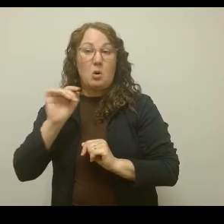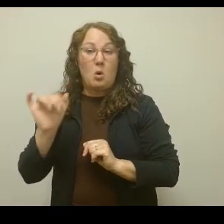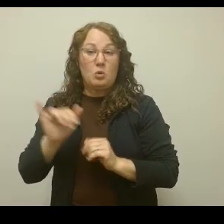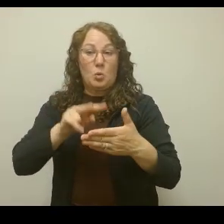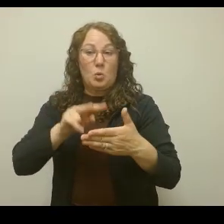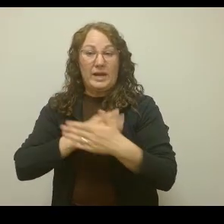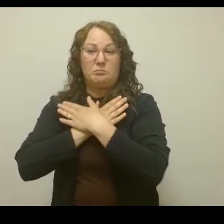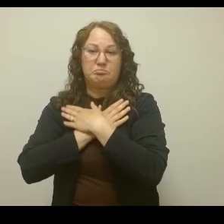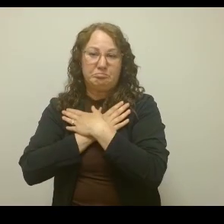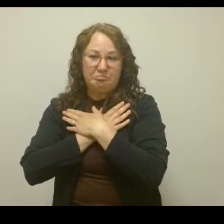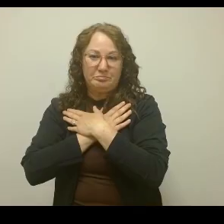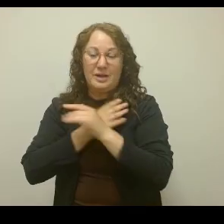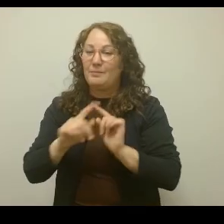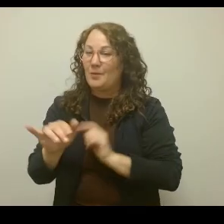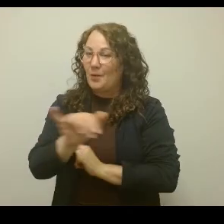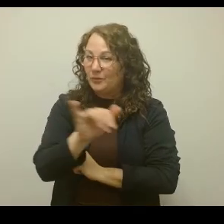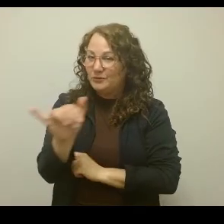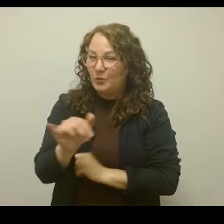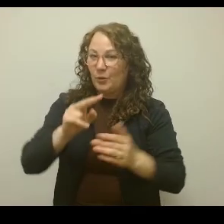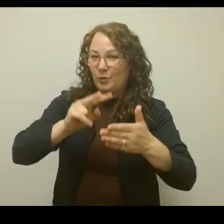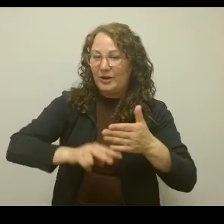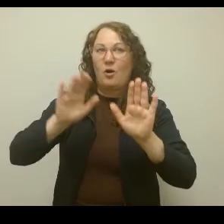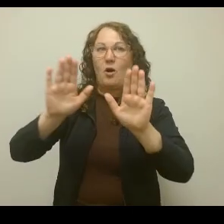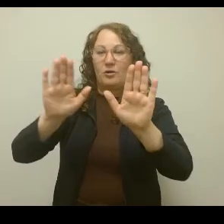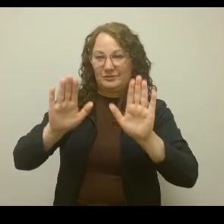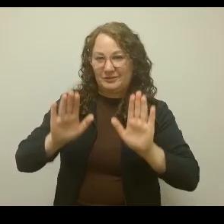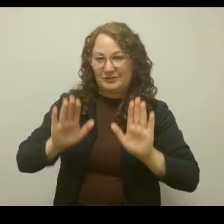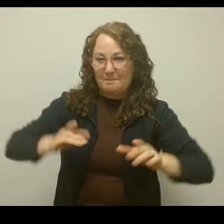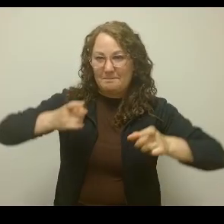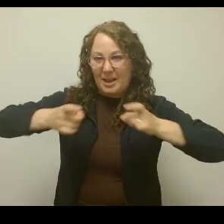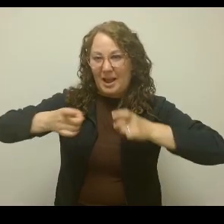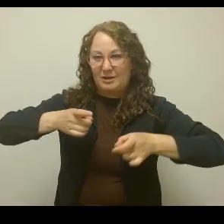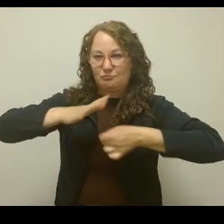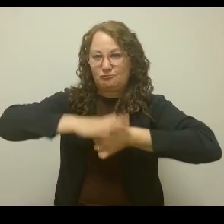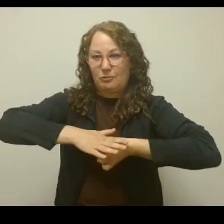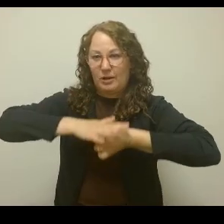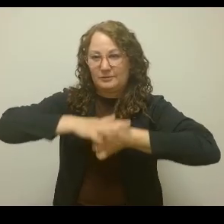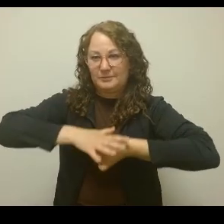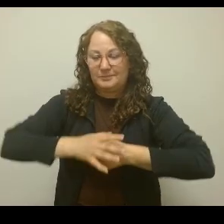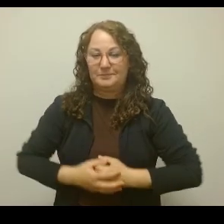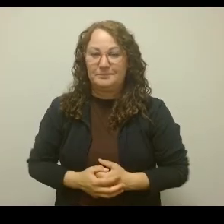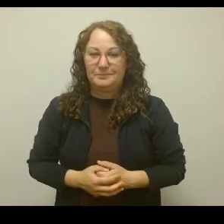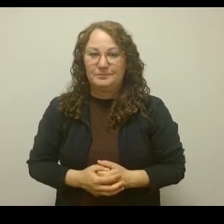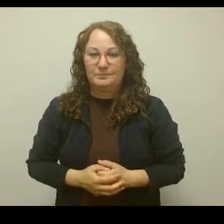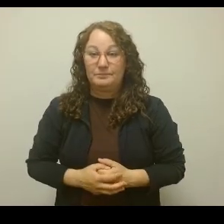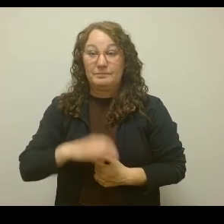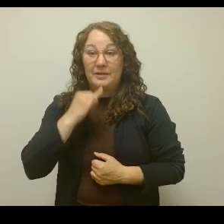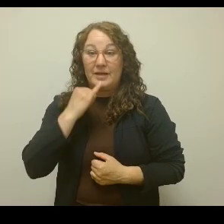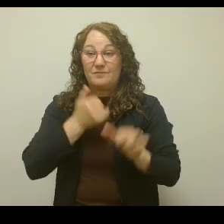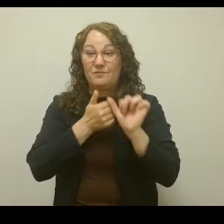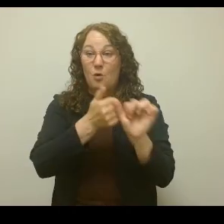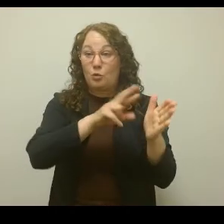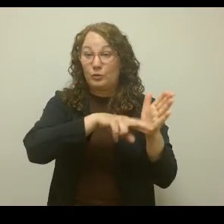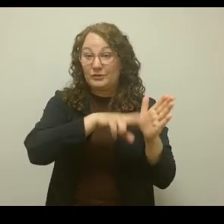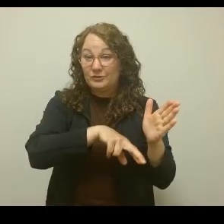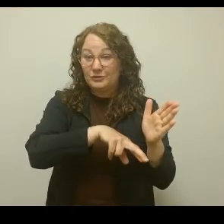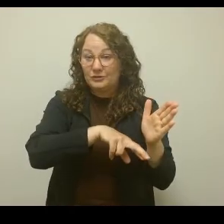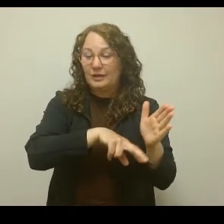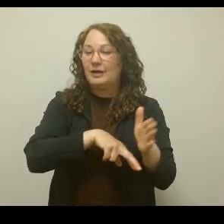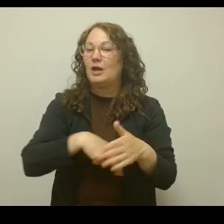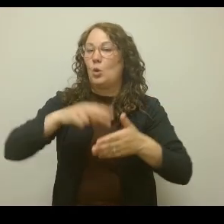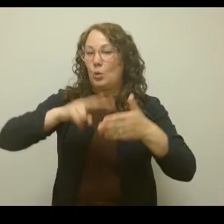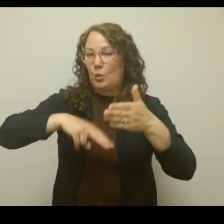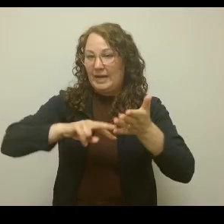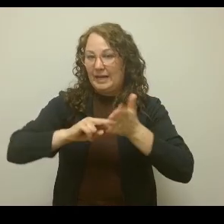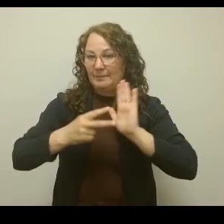but reading does an awesome job of helping you manage stress. According to research, reading can lead to a lower